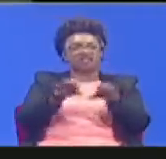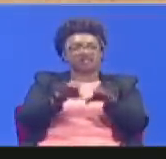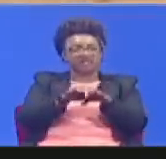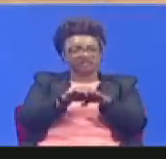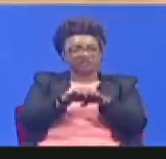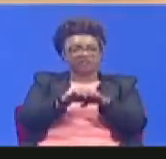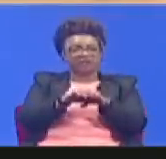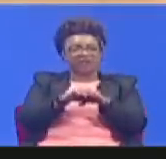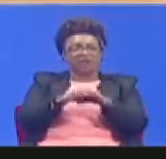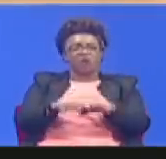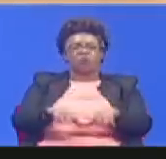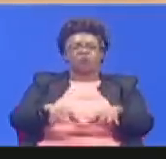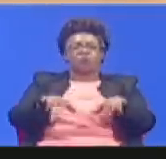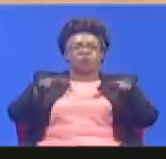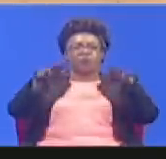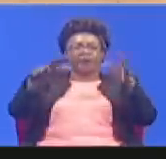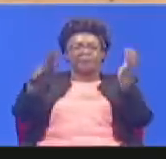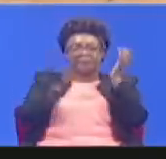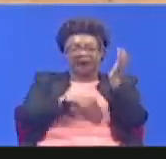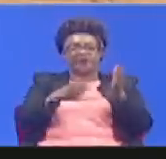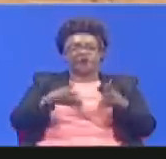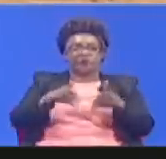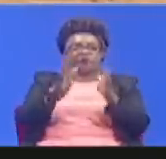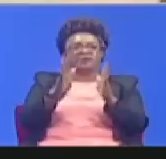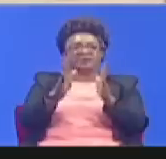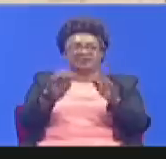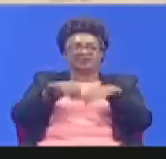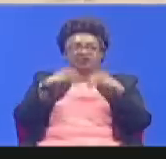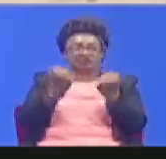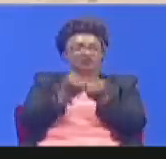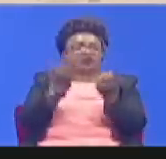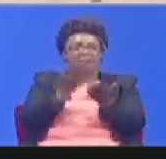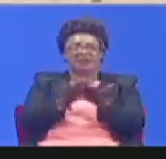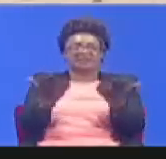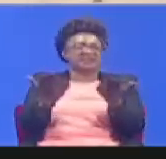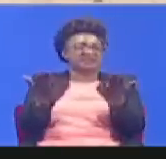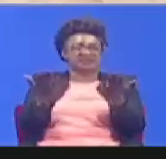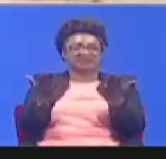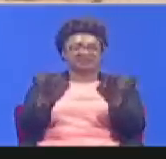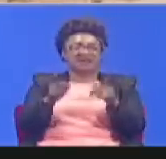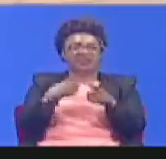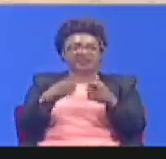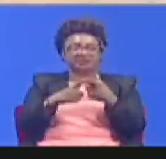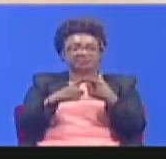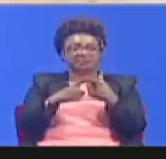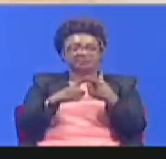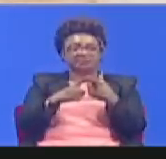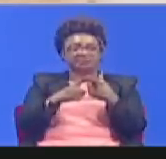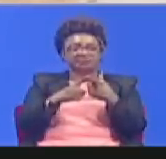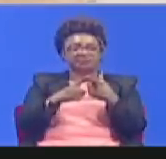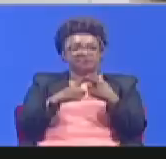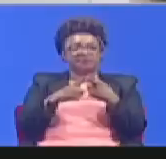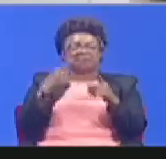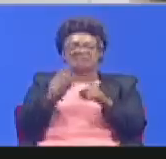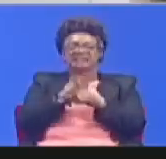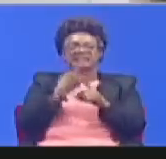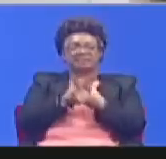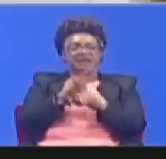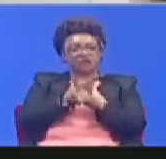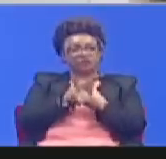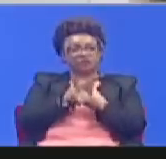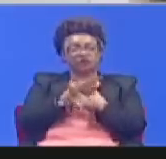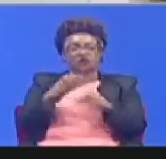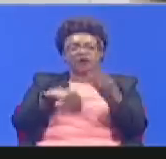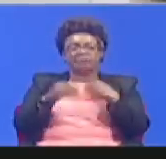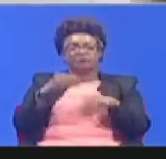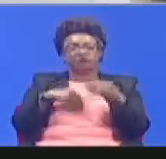flooding, bad roads, dysfunctional social amenities, and then the mother of all, multi-million shilling